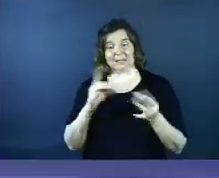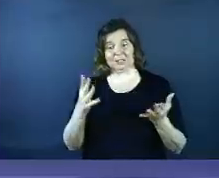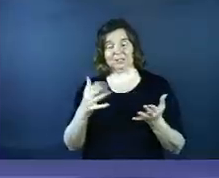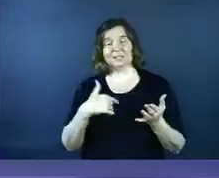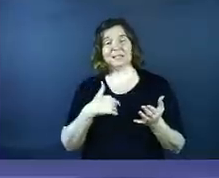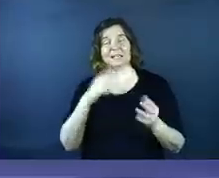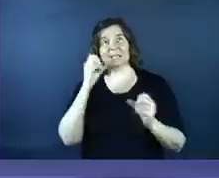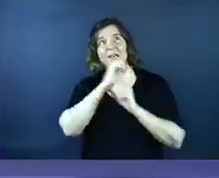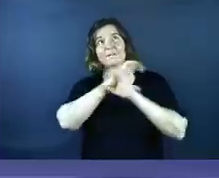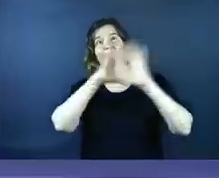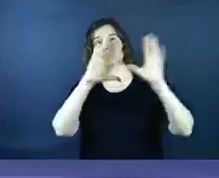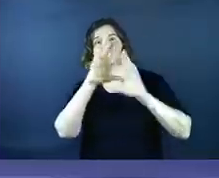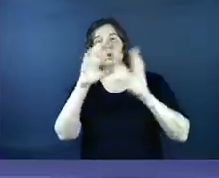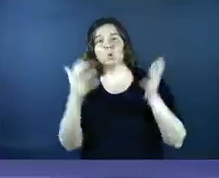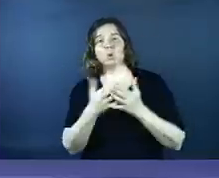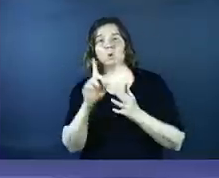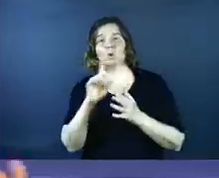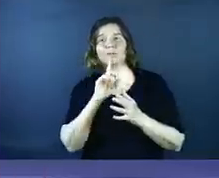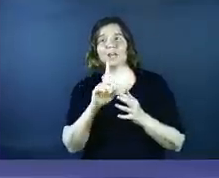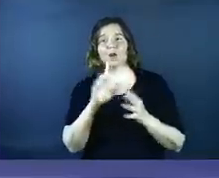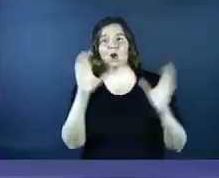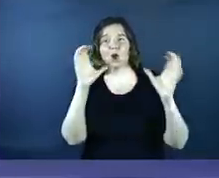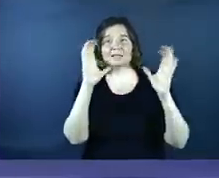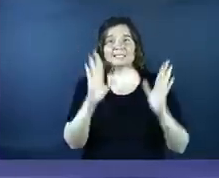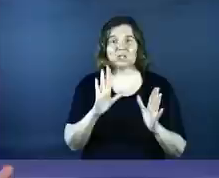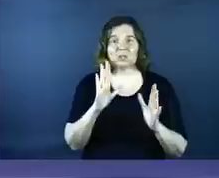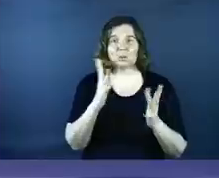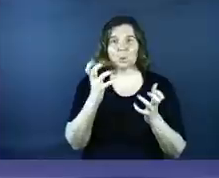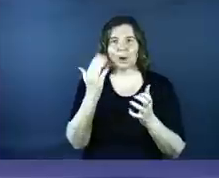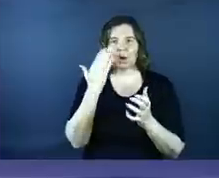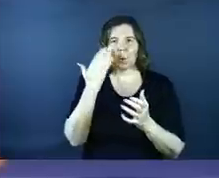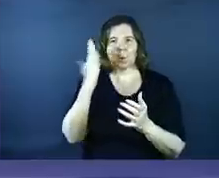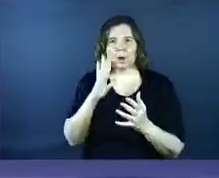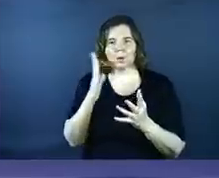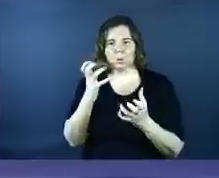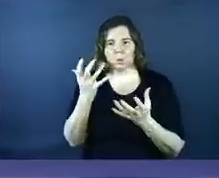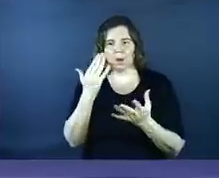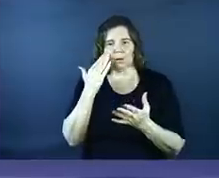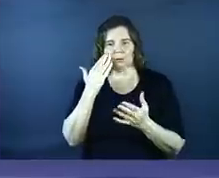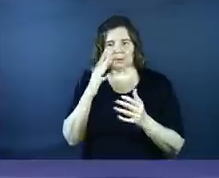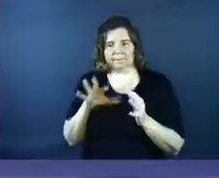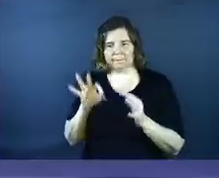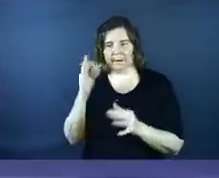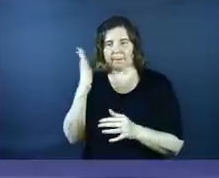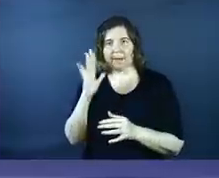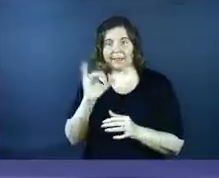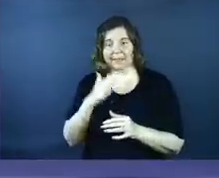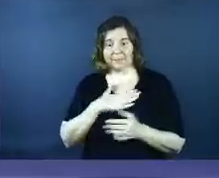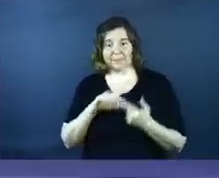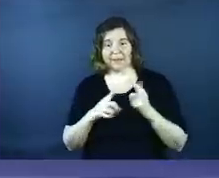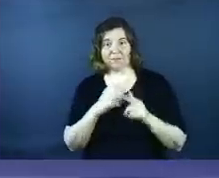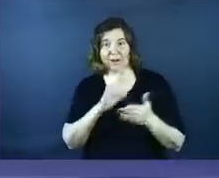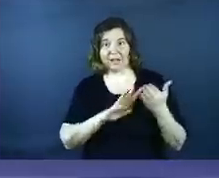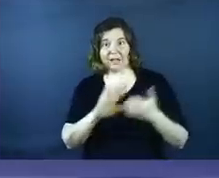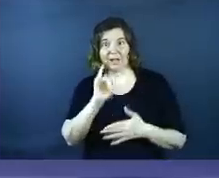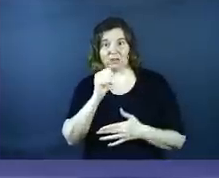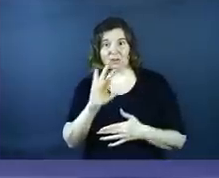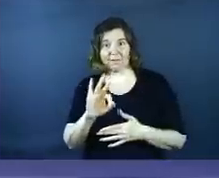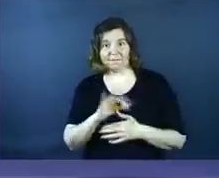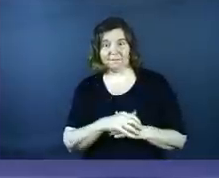he envisions this world where there are seekers out there. There are people who want to find God, just like my friend in college, Jeff,